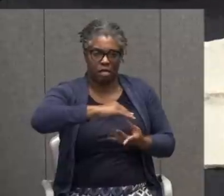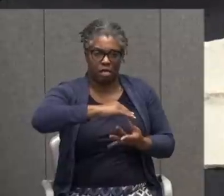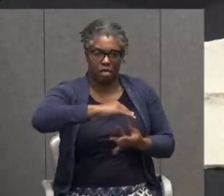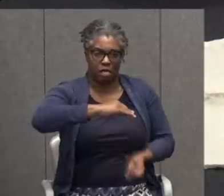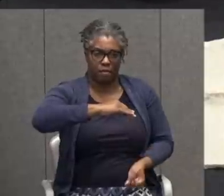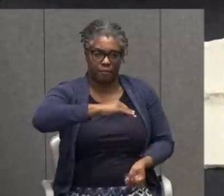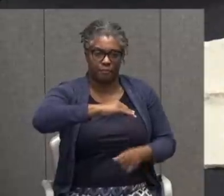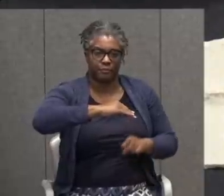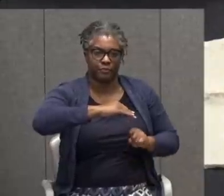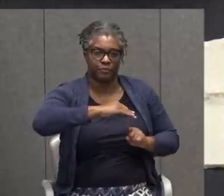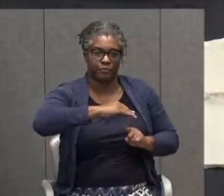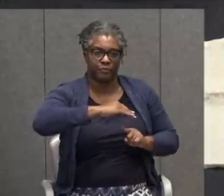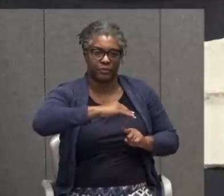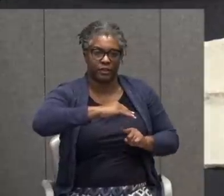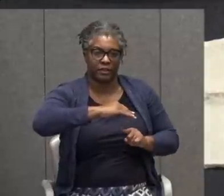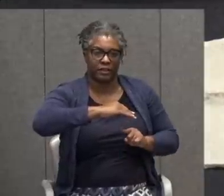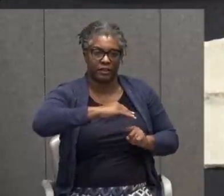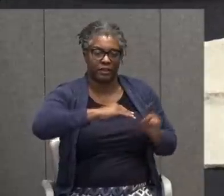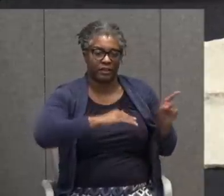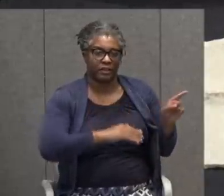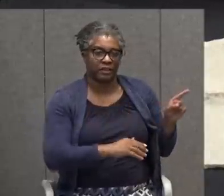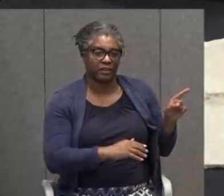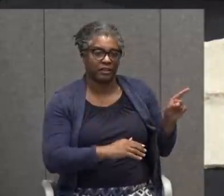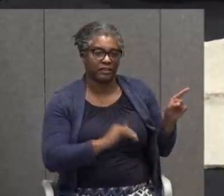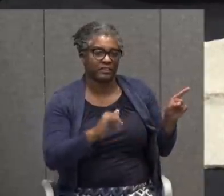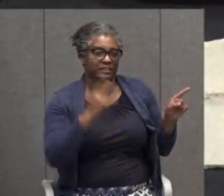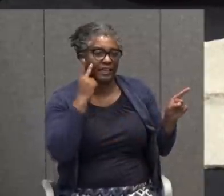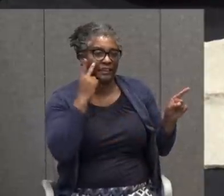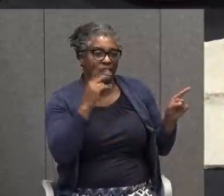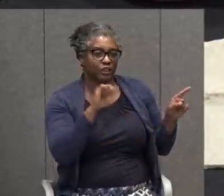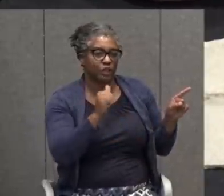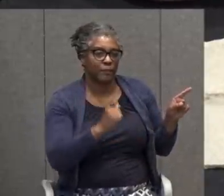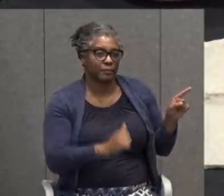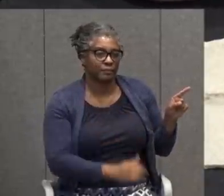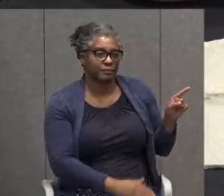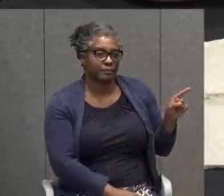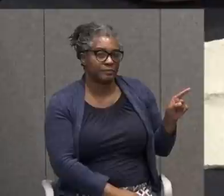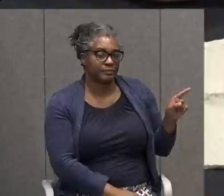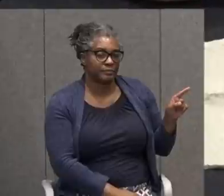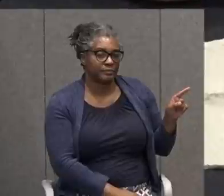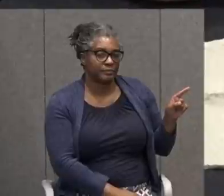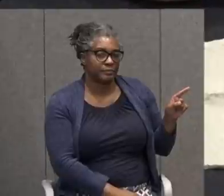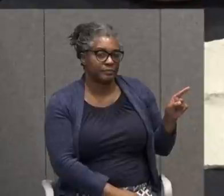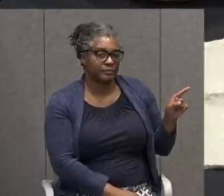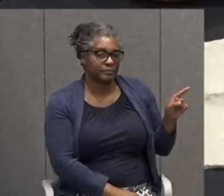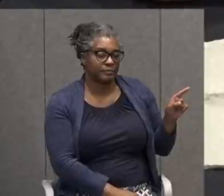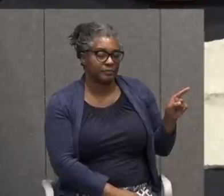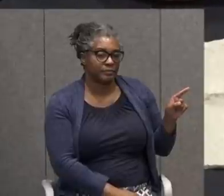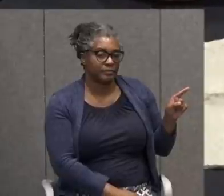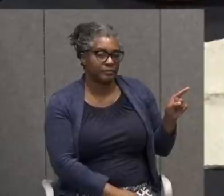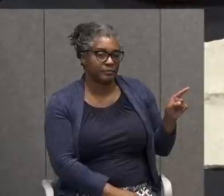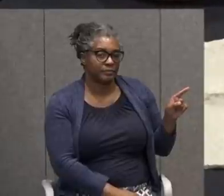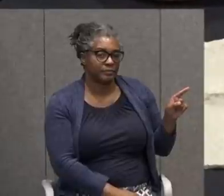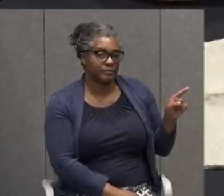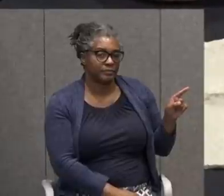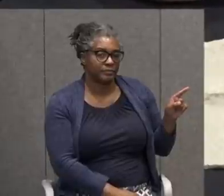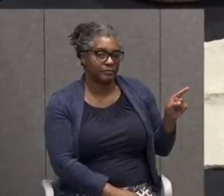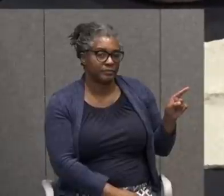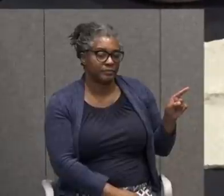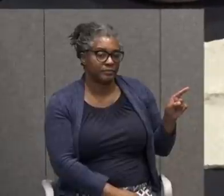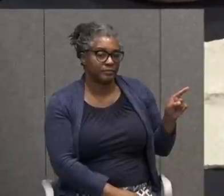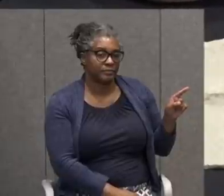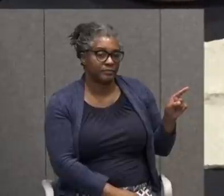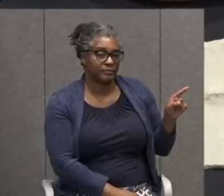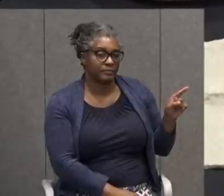has that shell shape around the front. So an animal would have left these behind after it died,